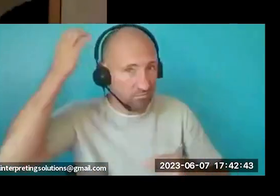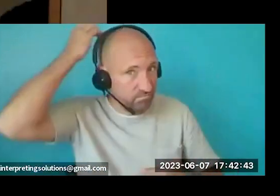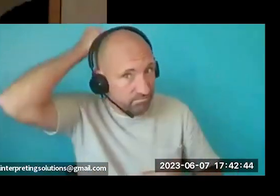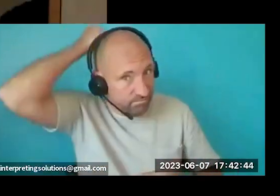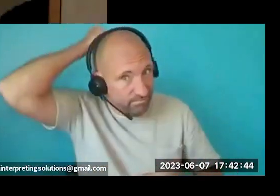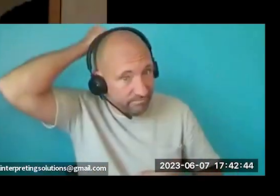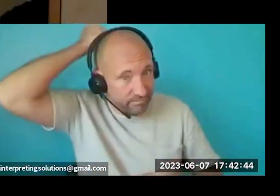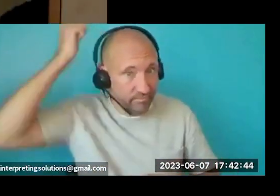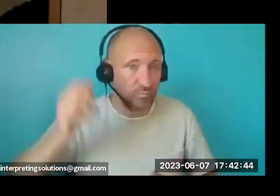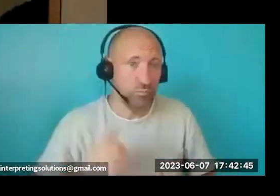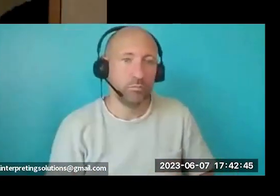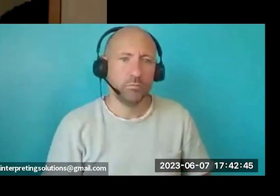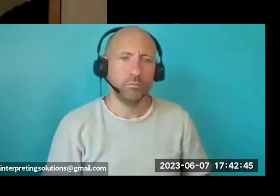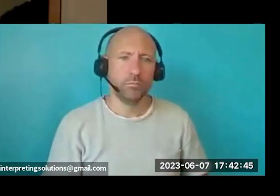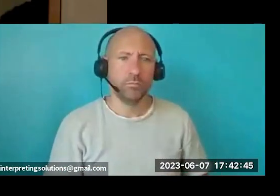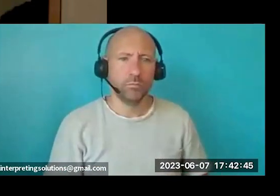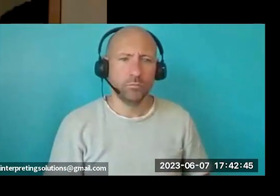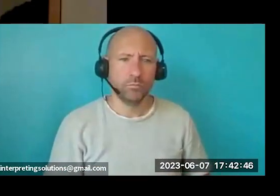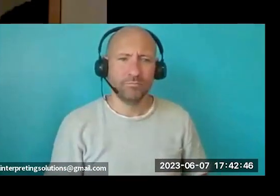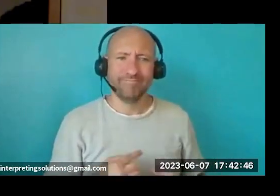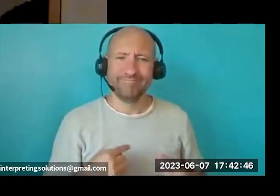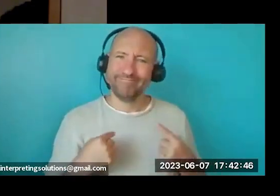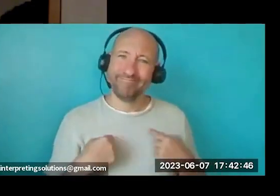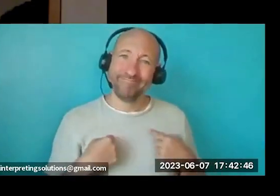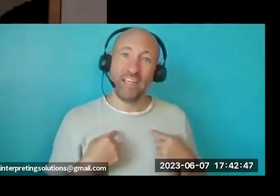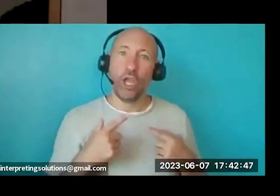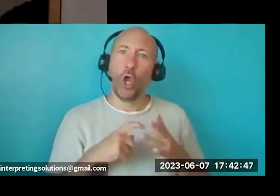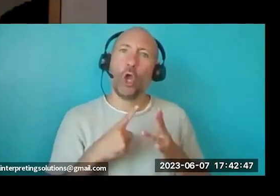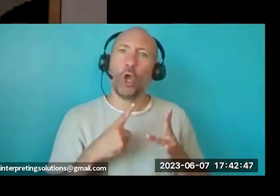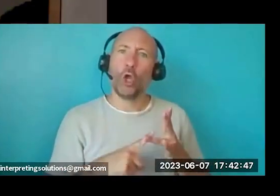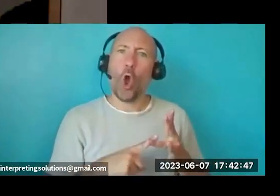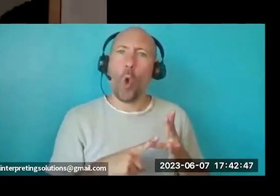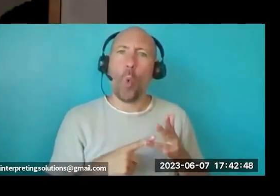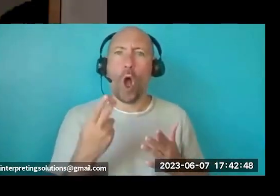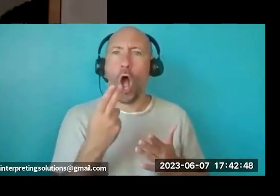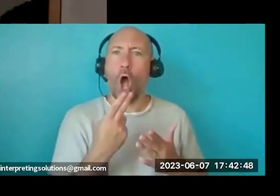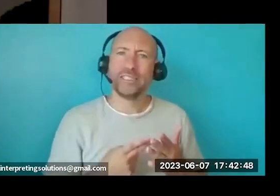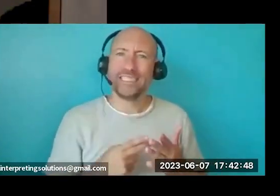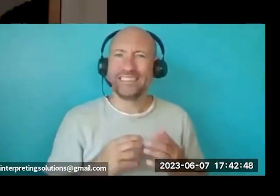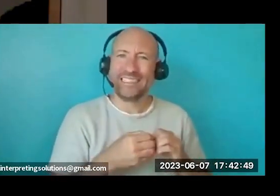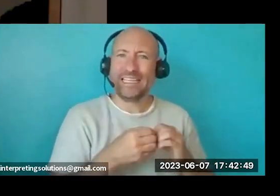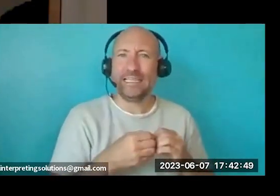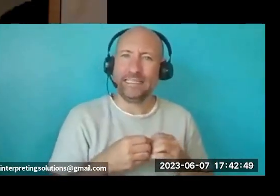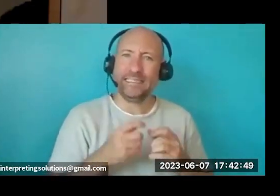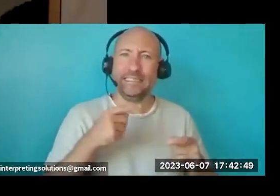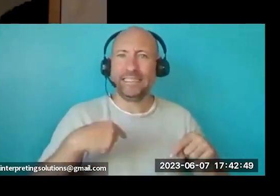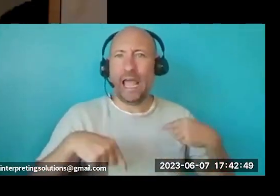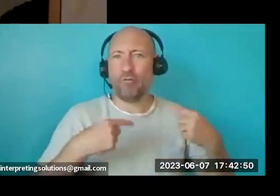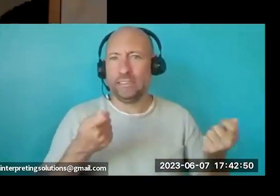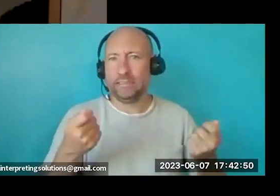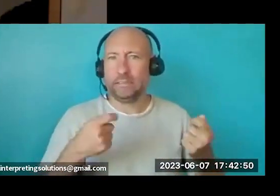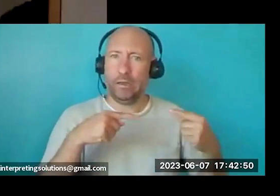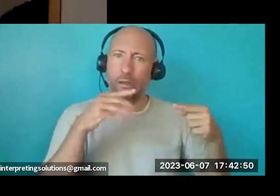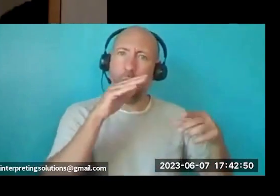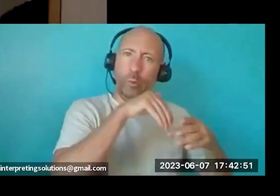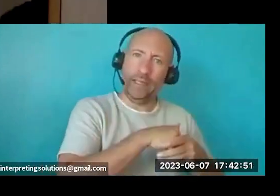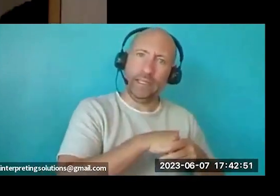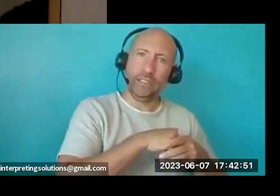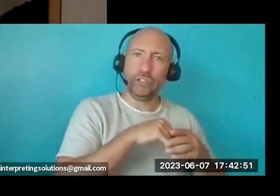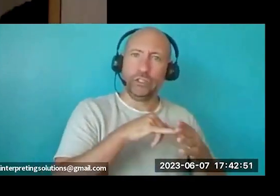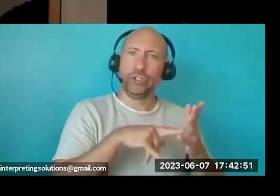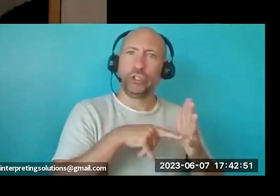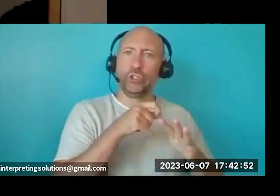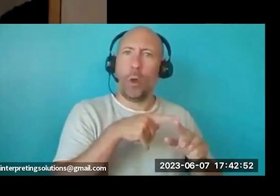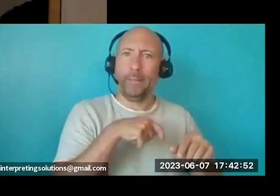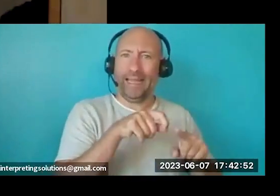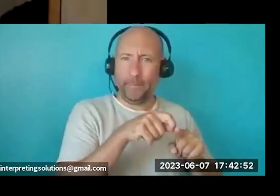ponytail. And I'm the co-artistic director of Stopgap Dance Company. And I've been working with Lily on Lived